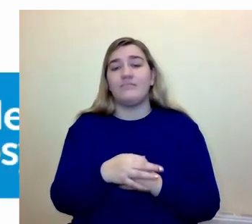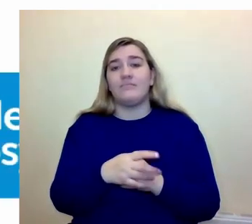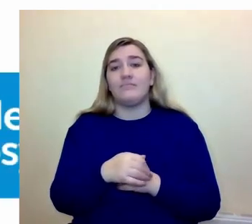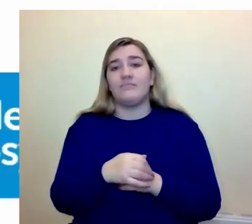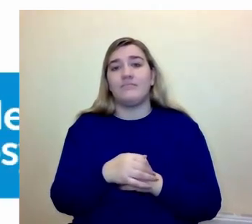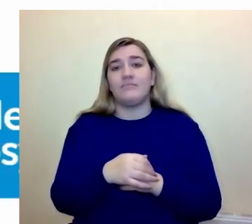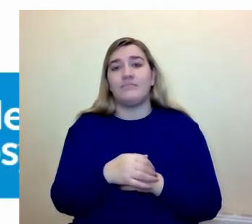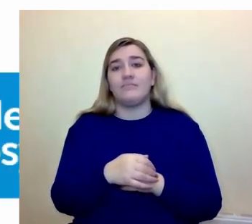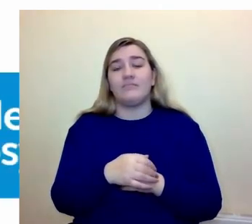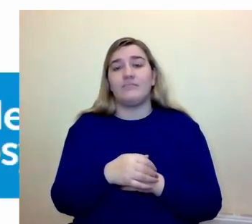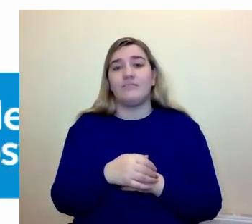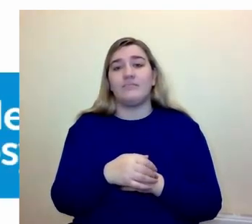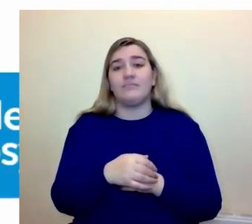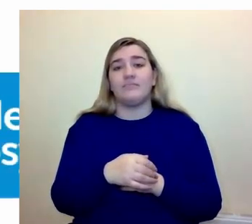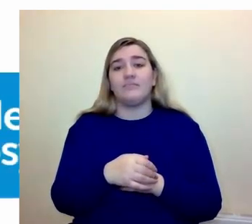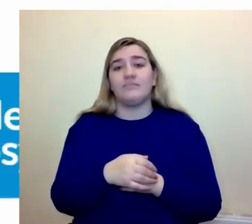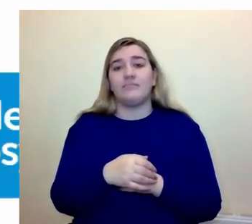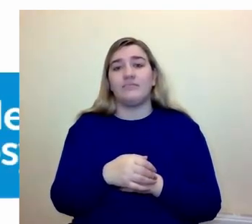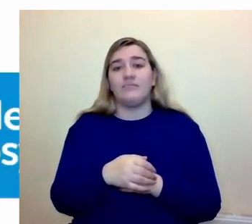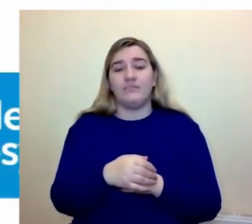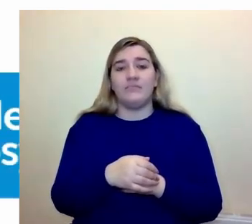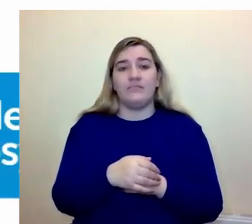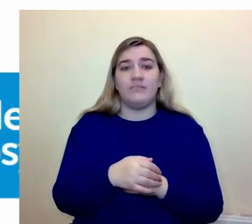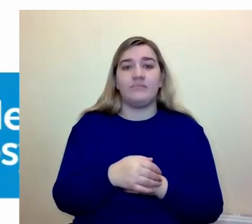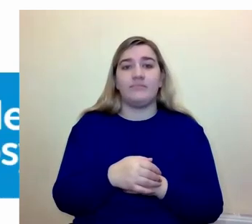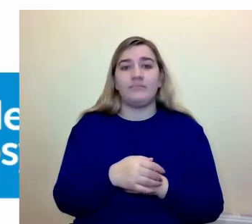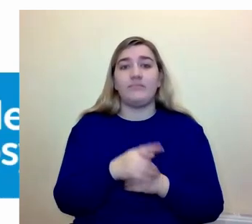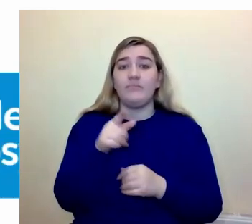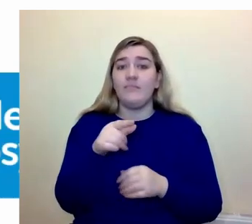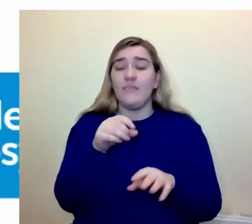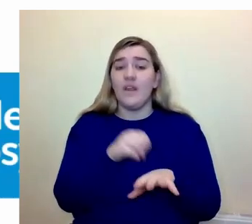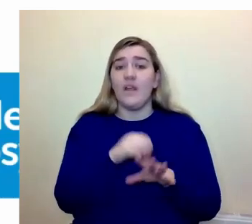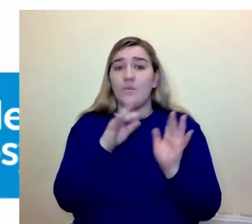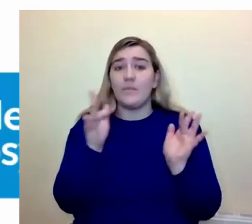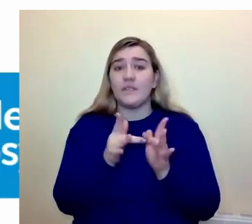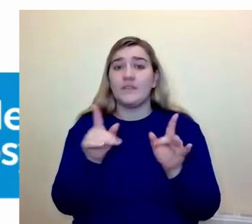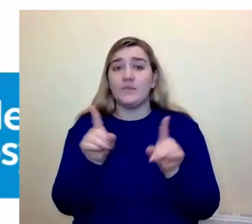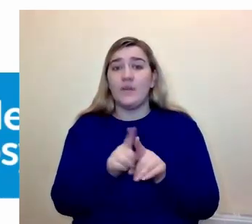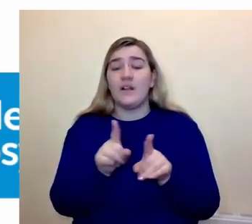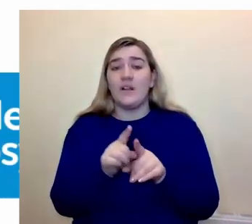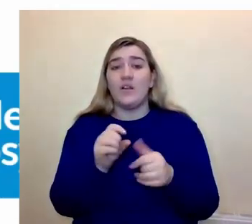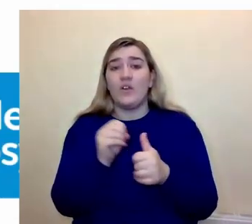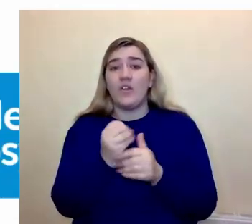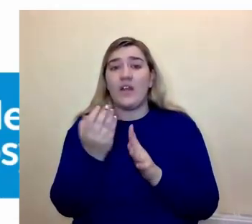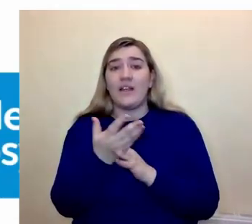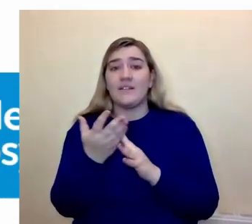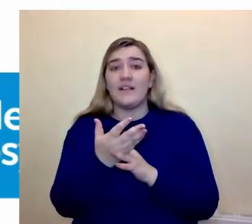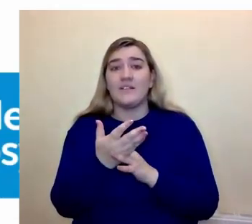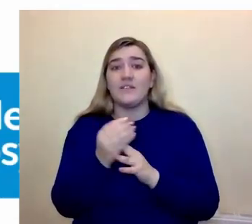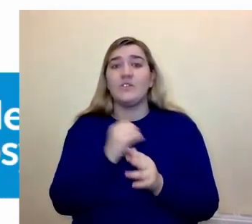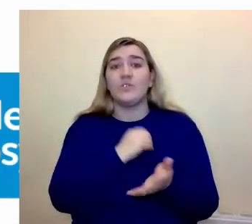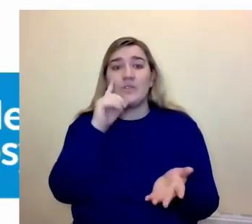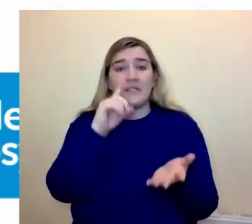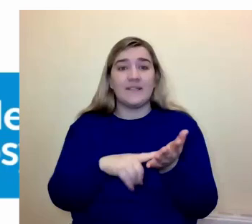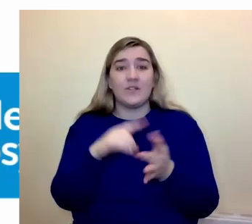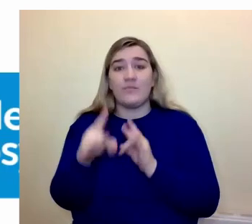This shows on our website as well, other access on our website to decision-making to